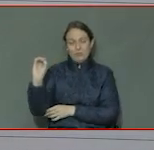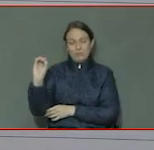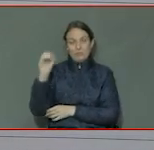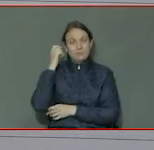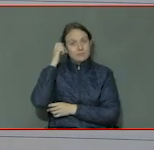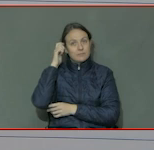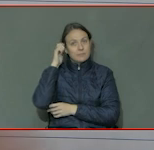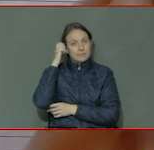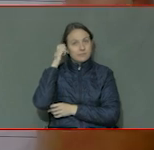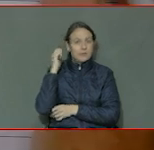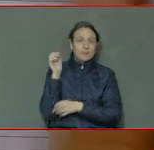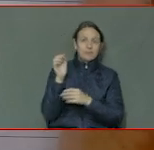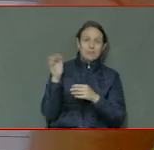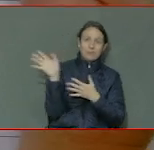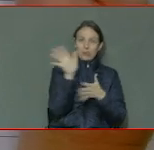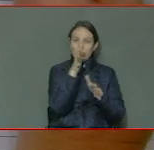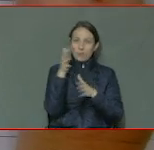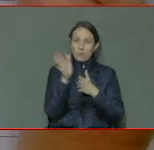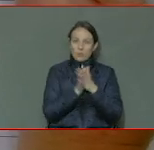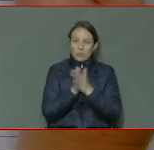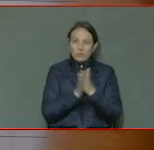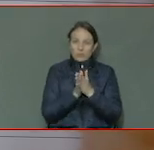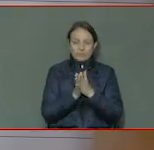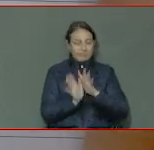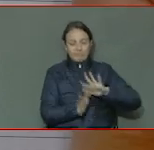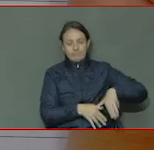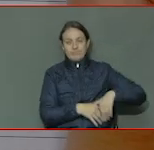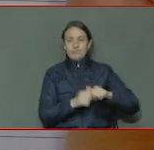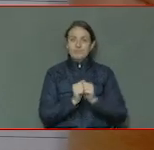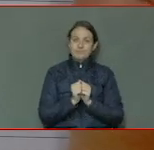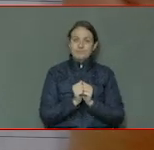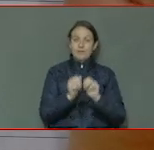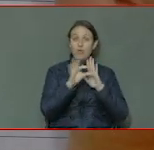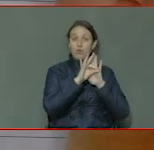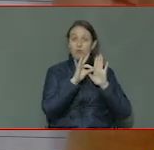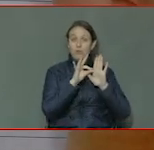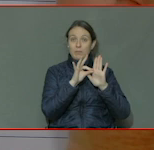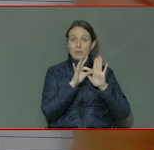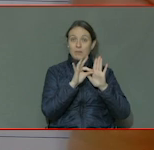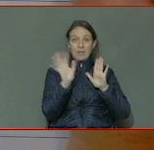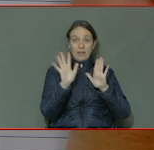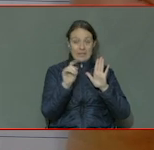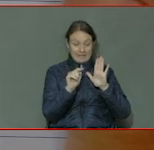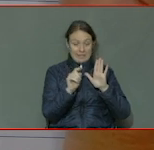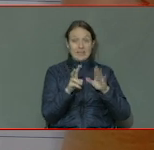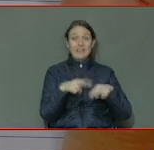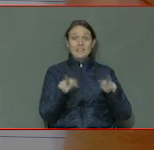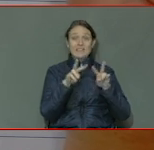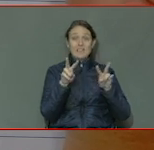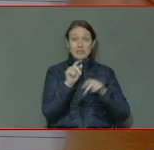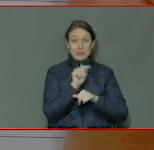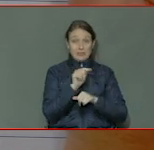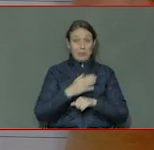Ignore air friction. I want this formula and, I want this value, and A